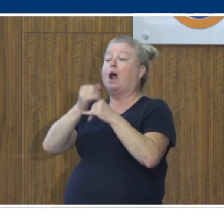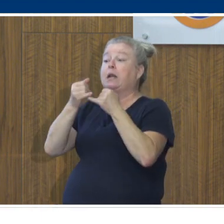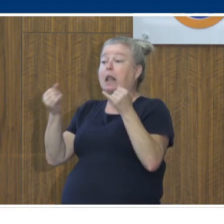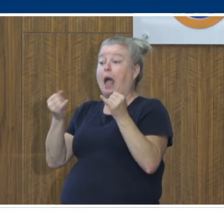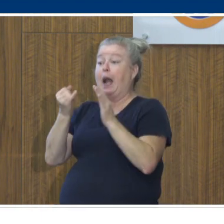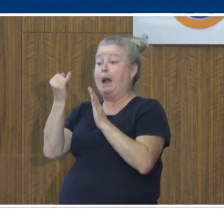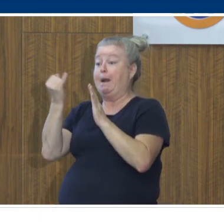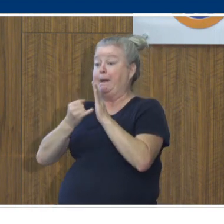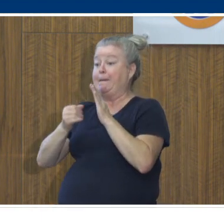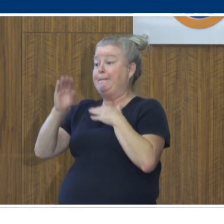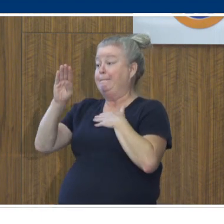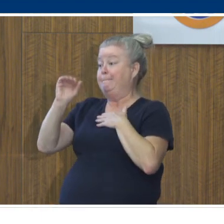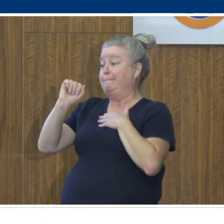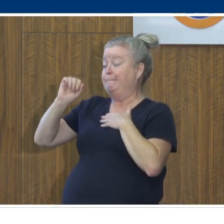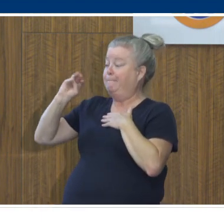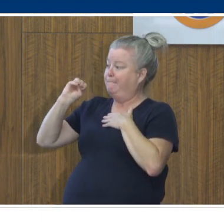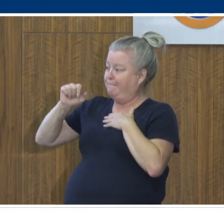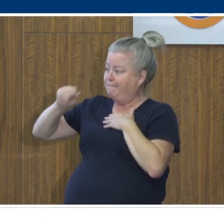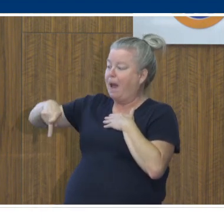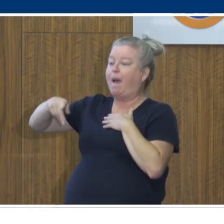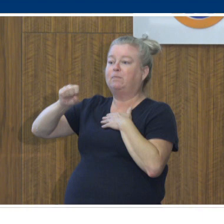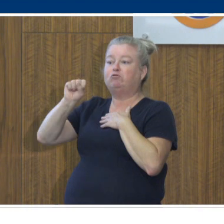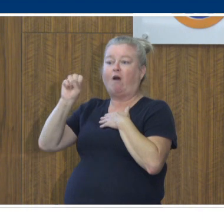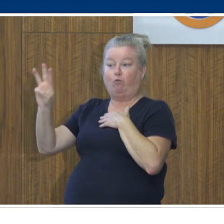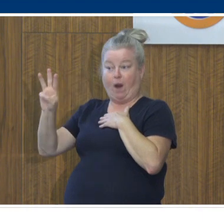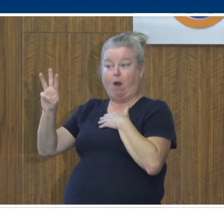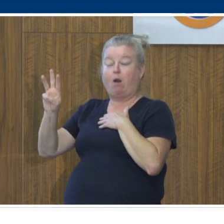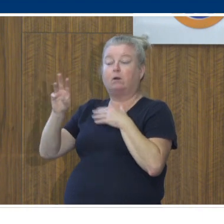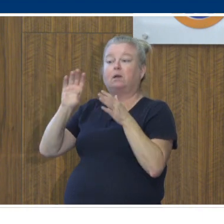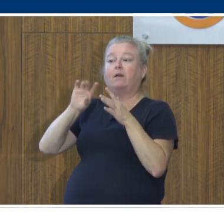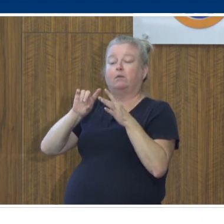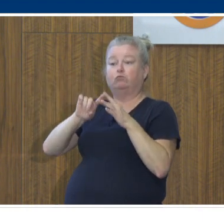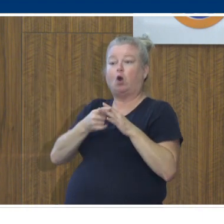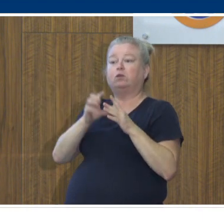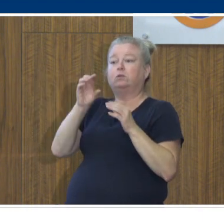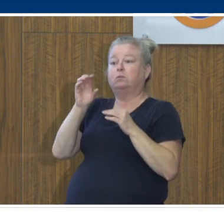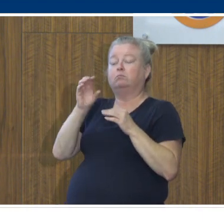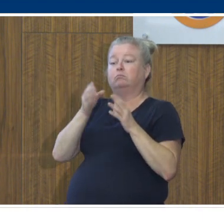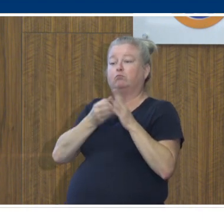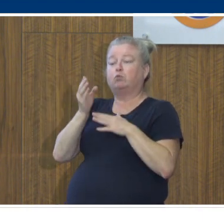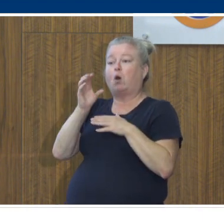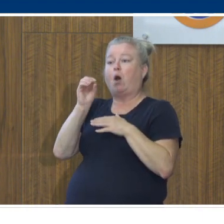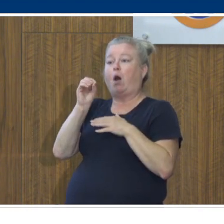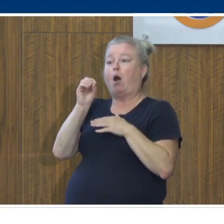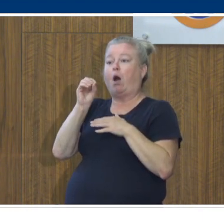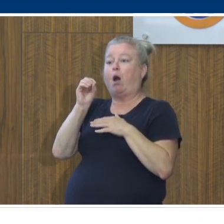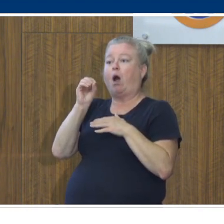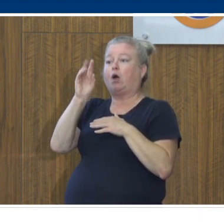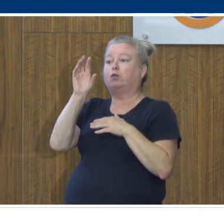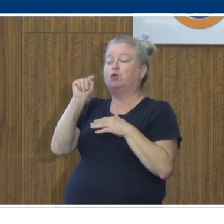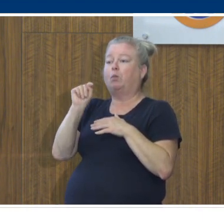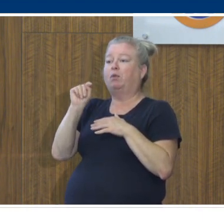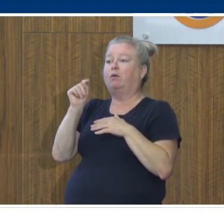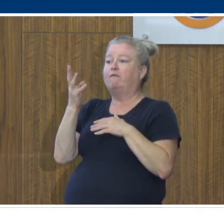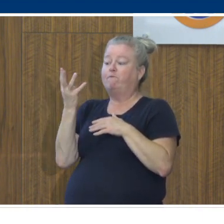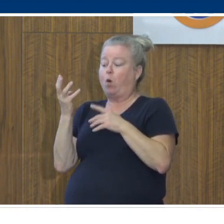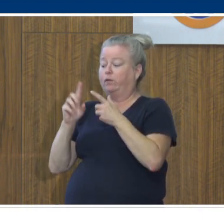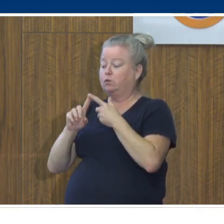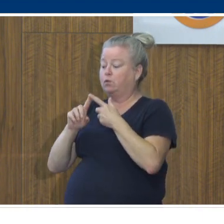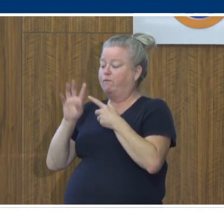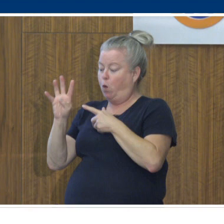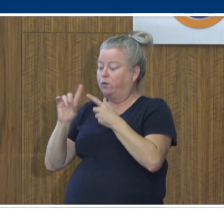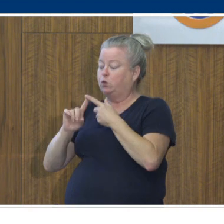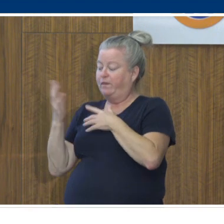expected to be available from October 4th through 15th, which is after the official redistricting data set is made available and